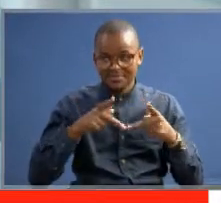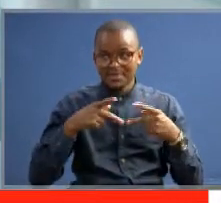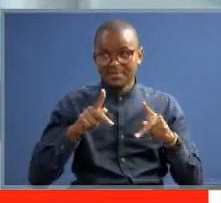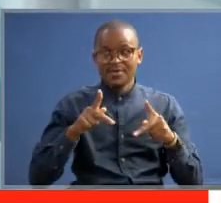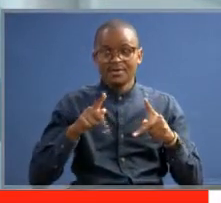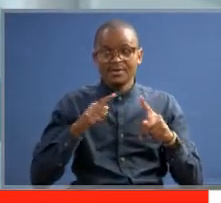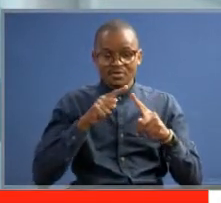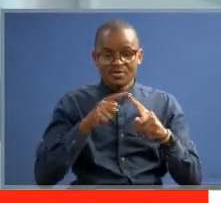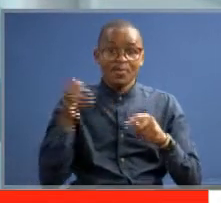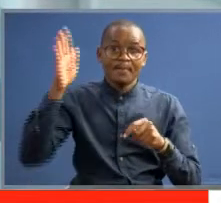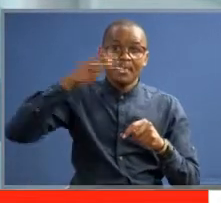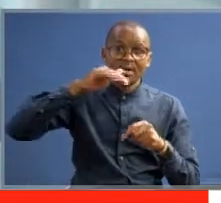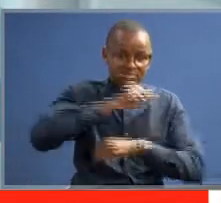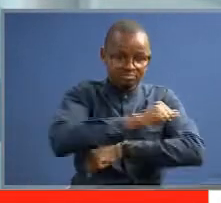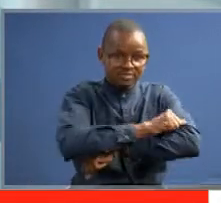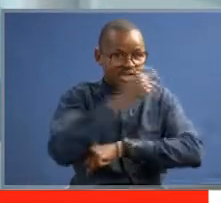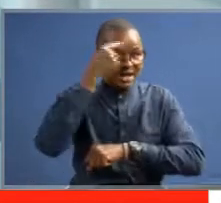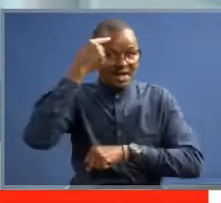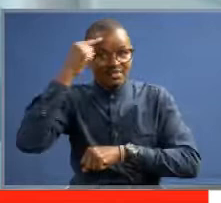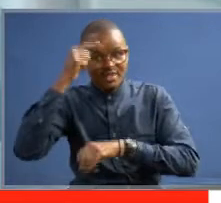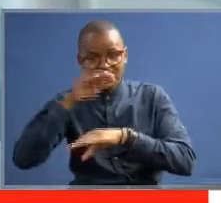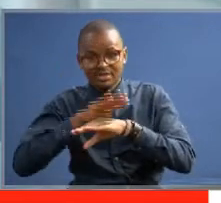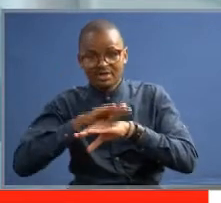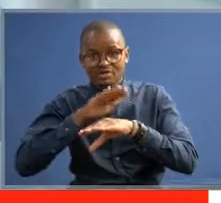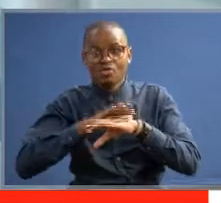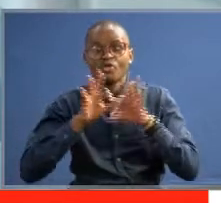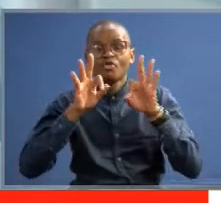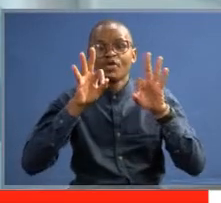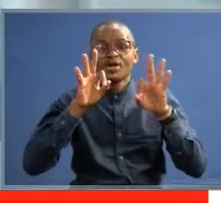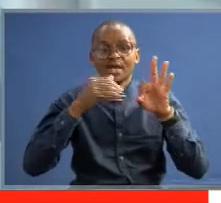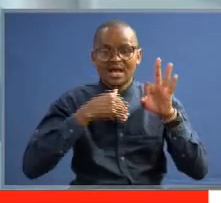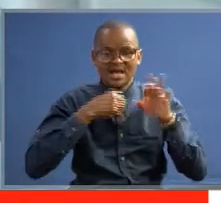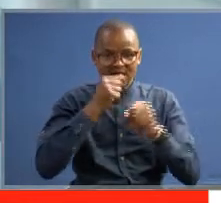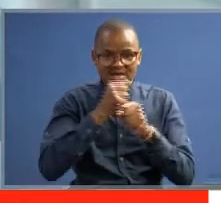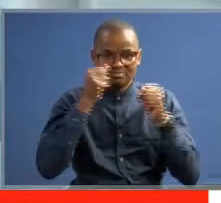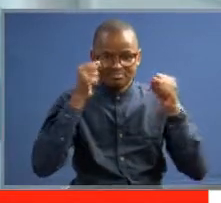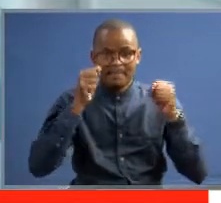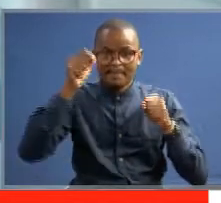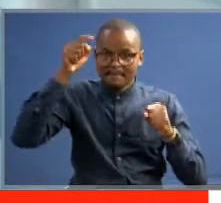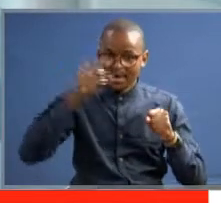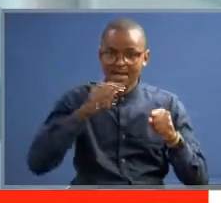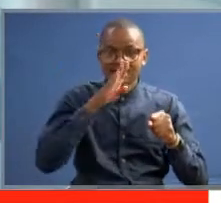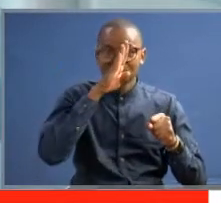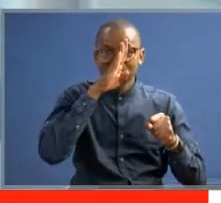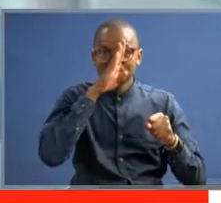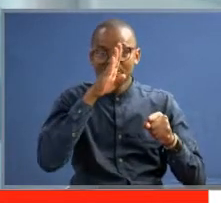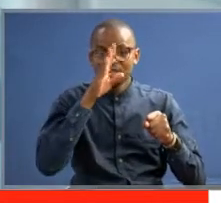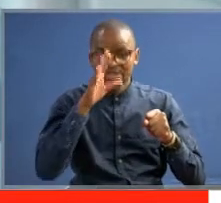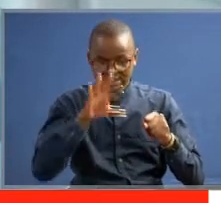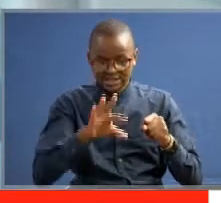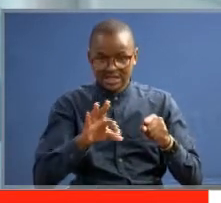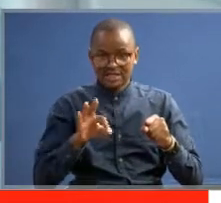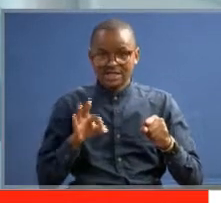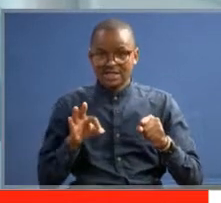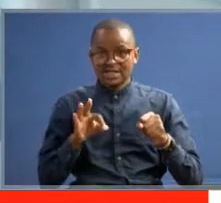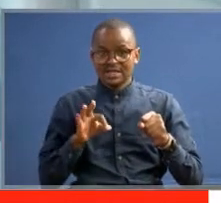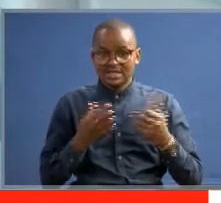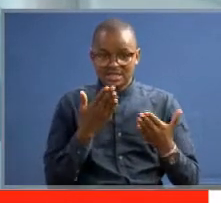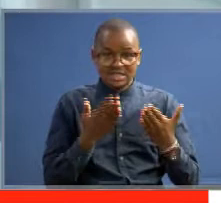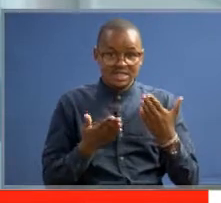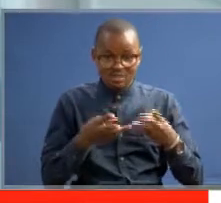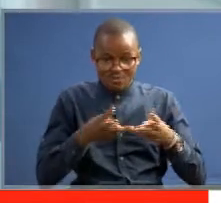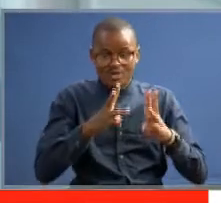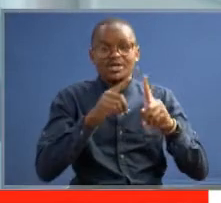need to go to school. I think the good old-fashioned hard work must still be upheld. It is the way to